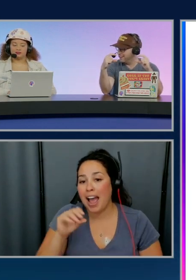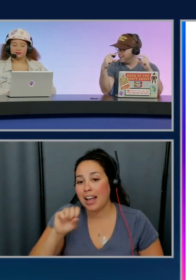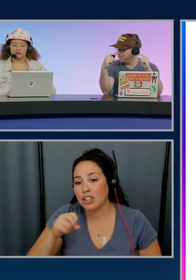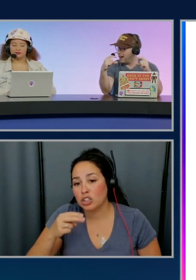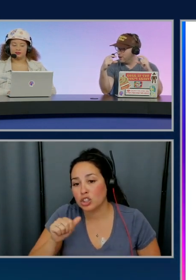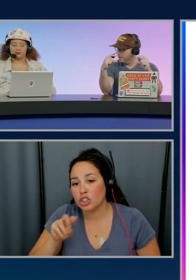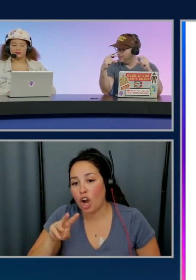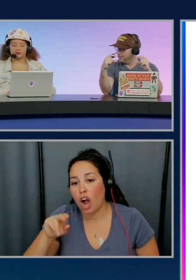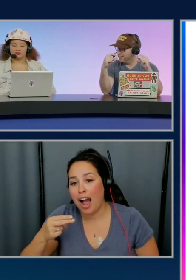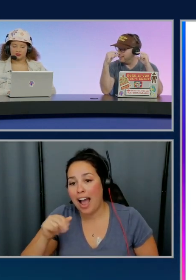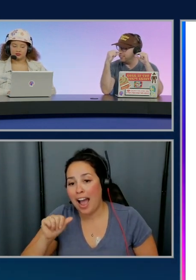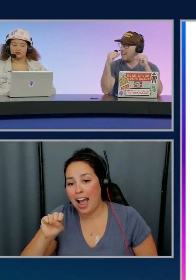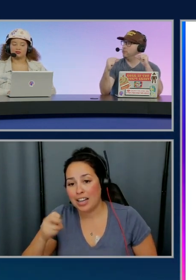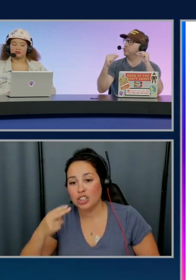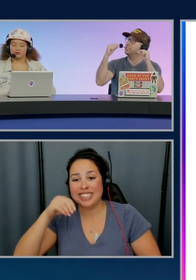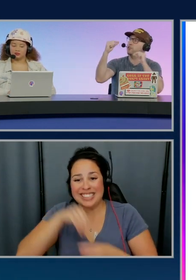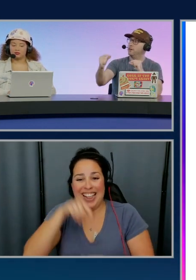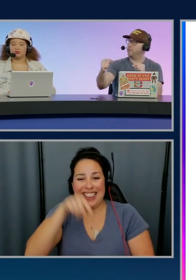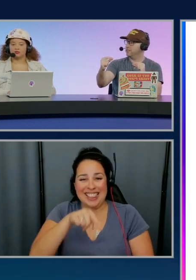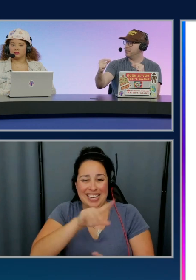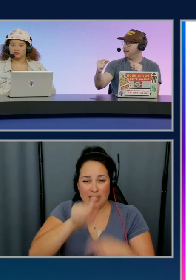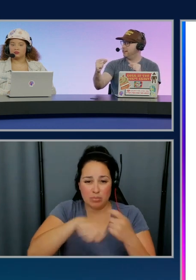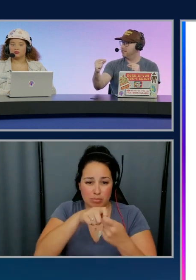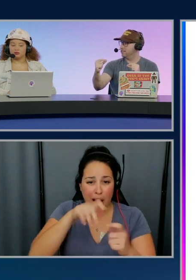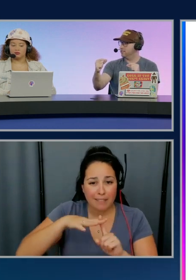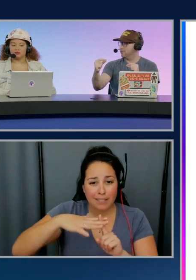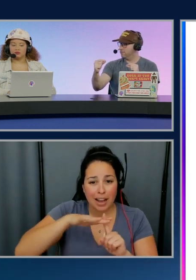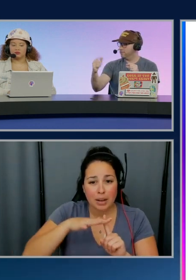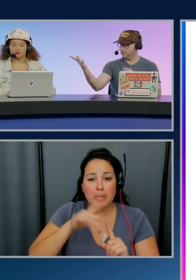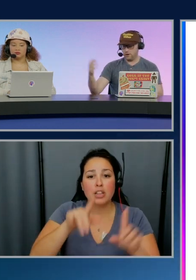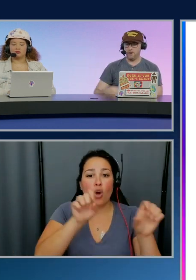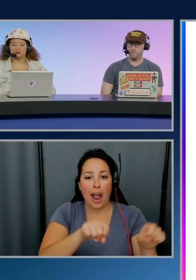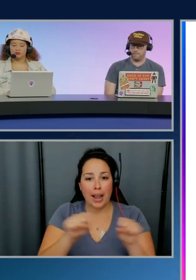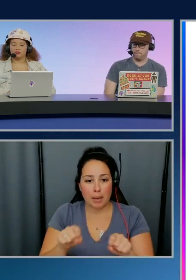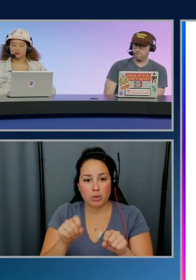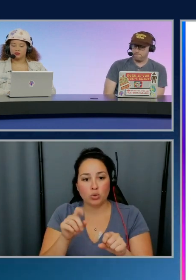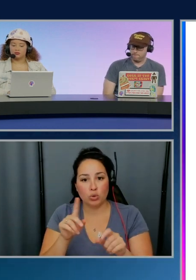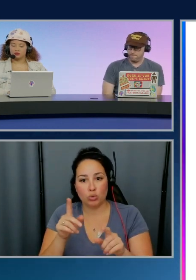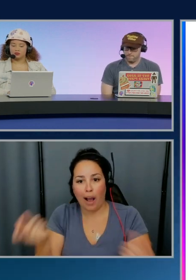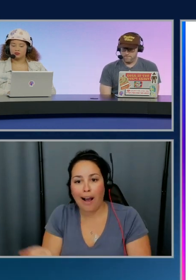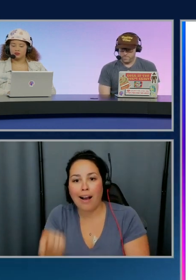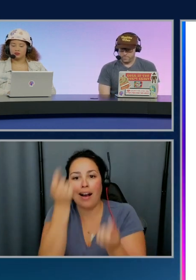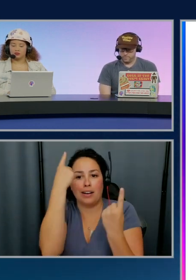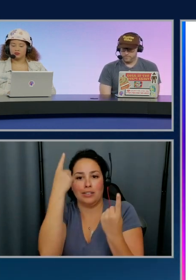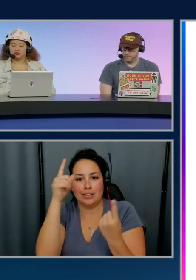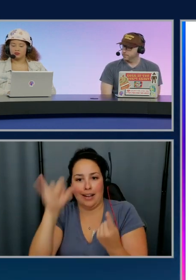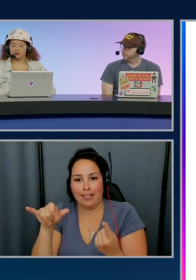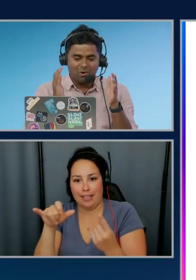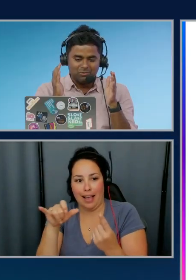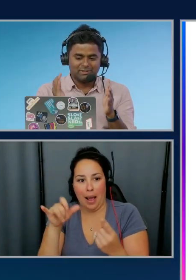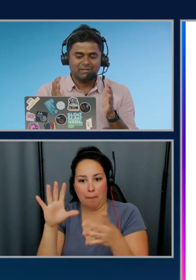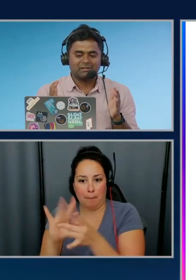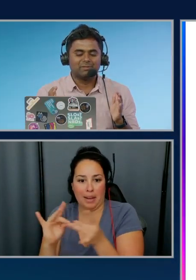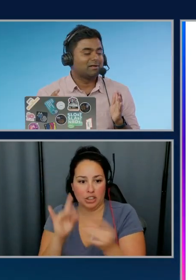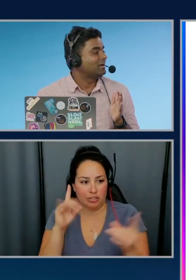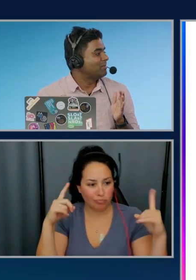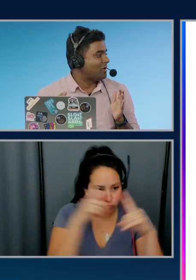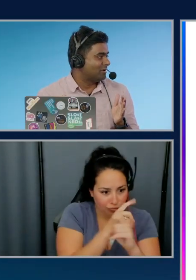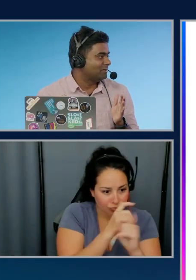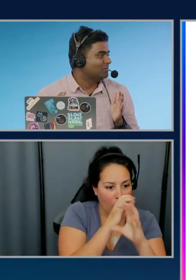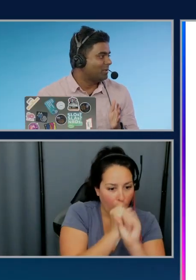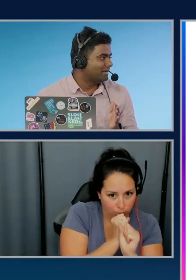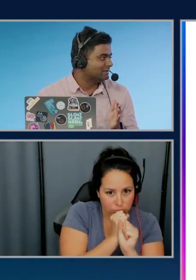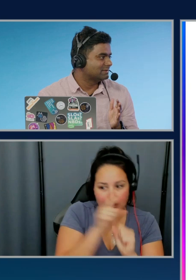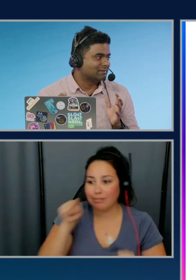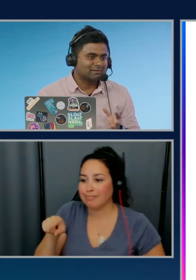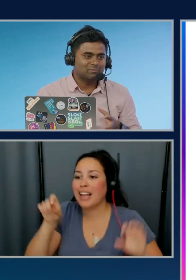specific environment is able to decrypt this data. That's exactly right. So in other words, this particular enclave can only decrypt the LLM